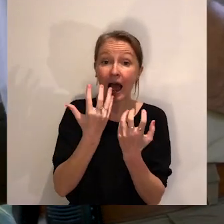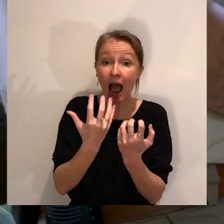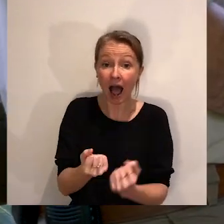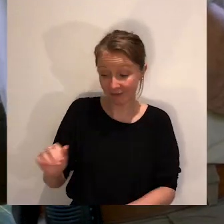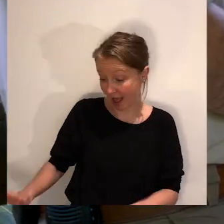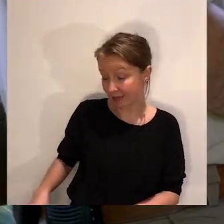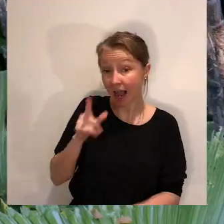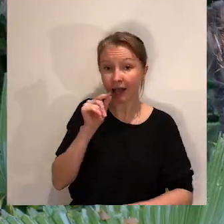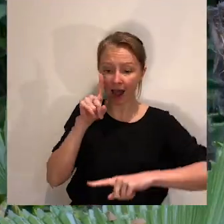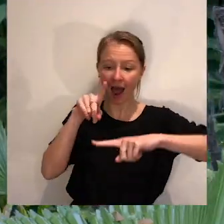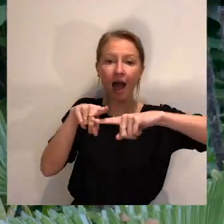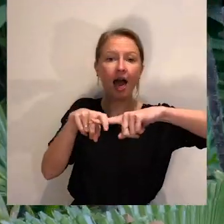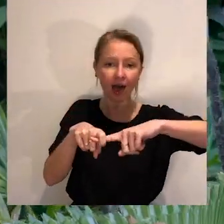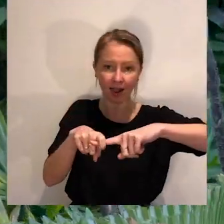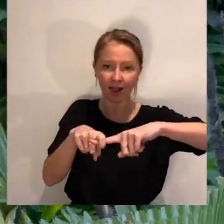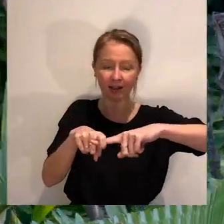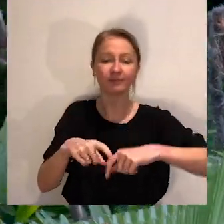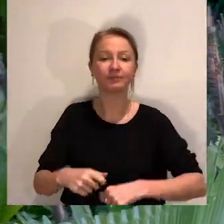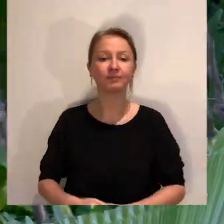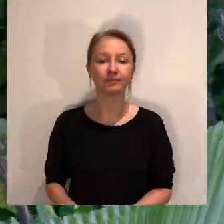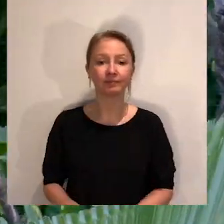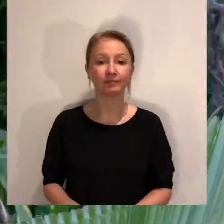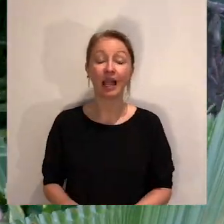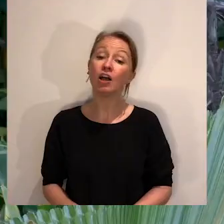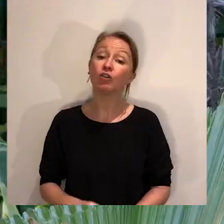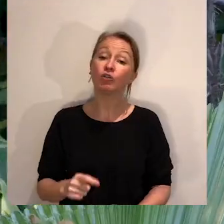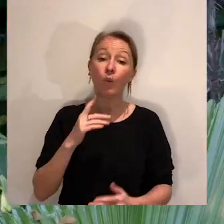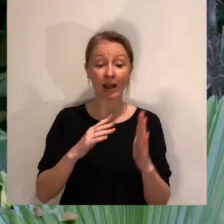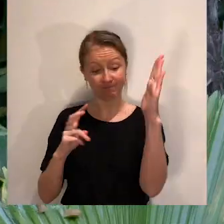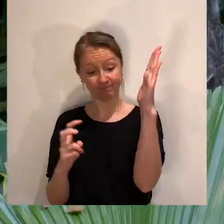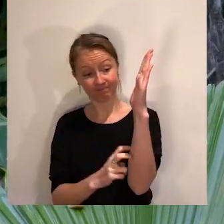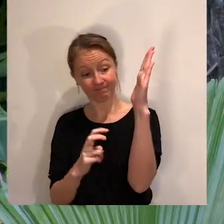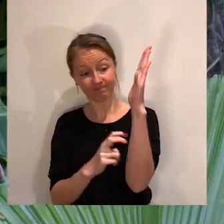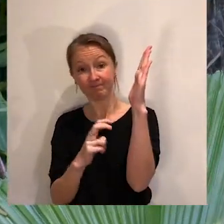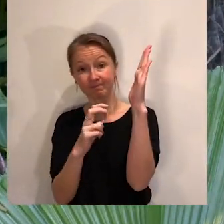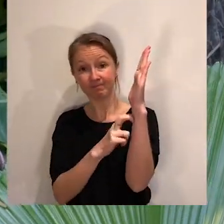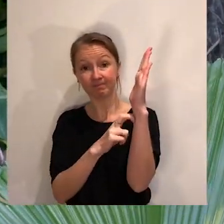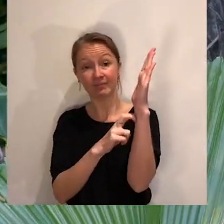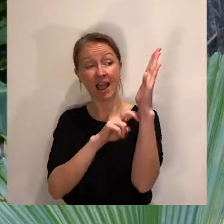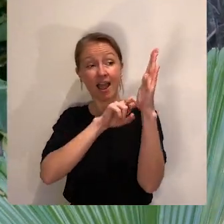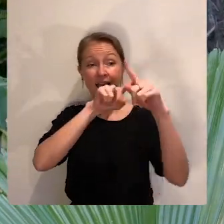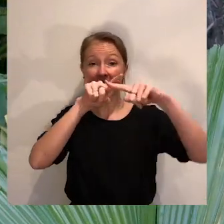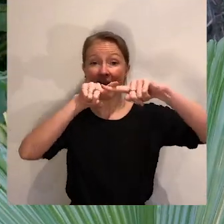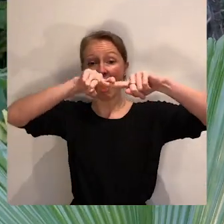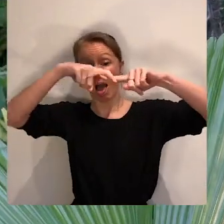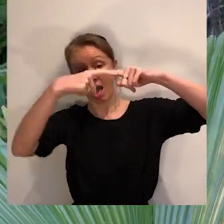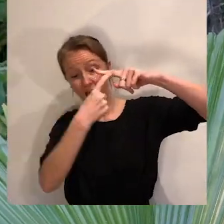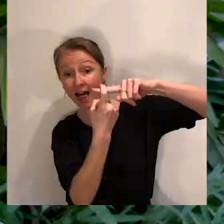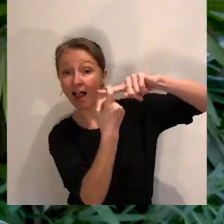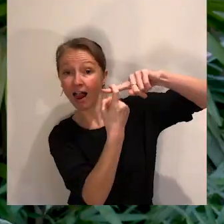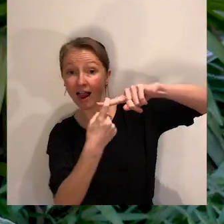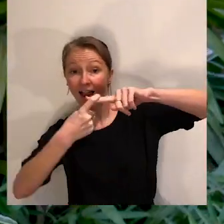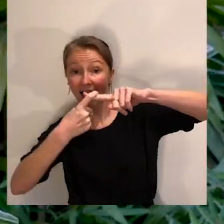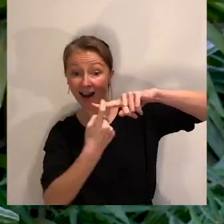the other one being a kinkajou. And he'll use this tail as he's climbing up the tree. He can hang upside down from it. He can use it to